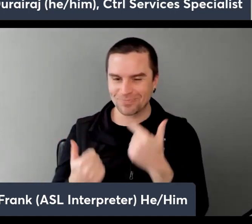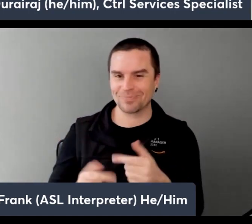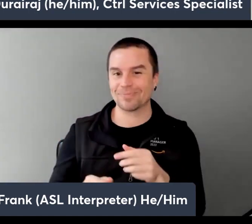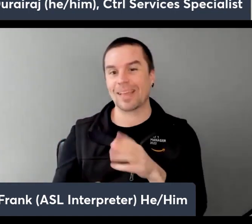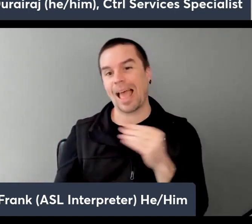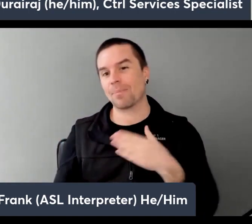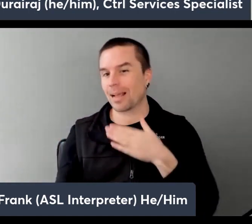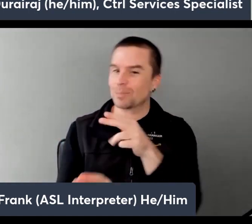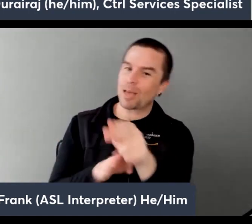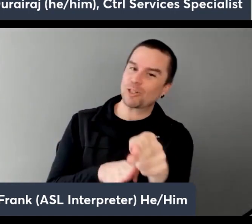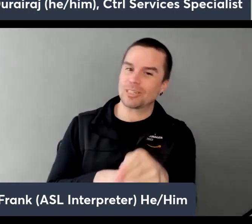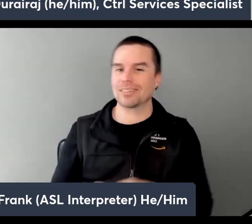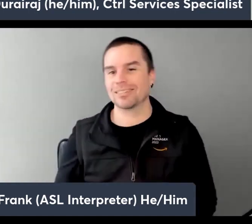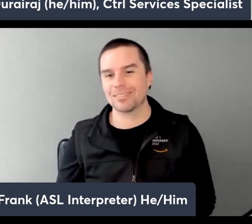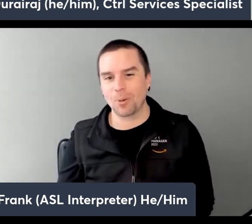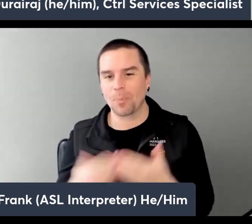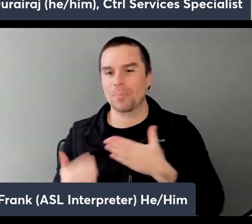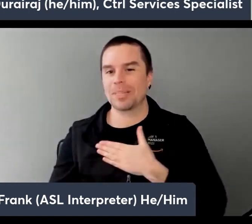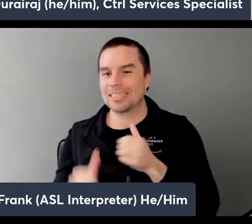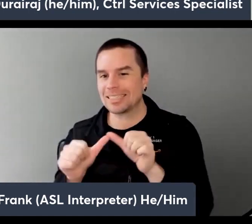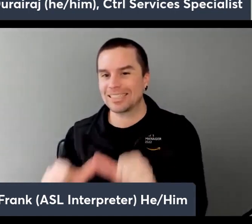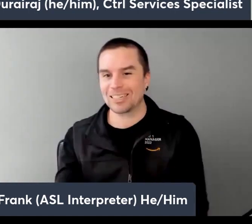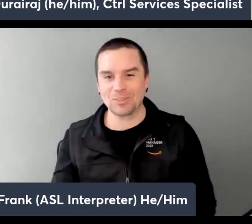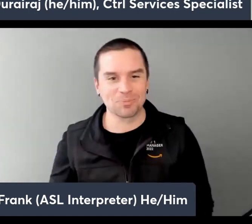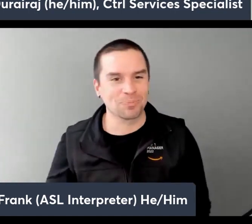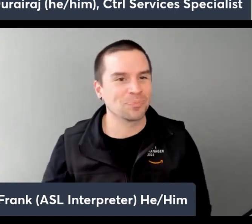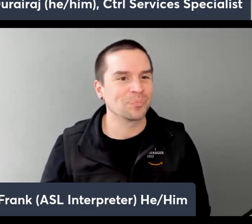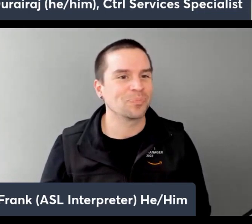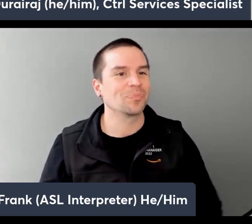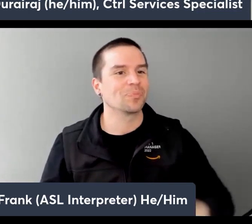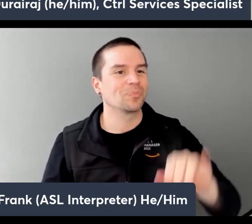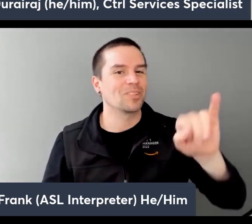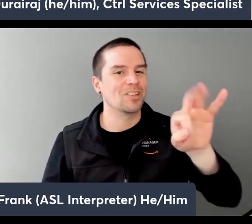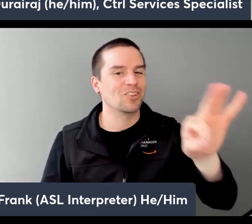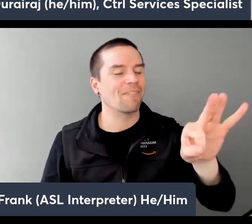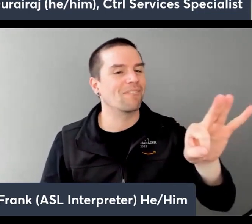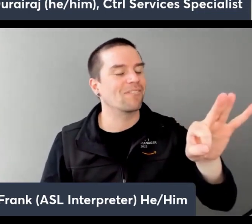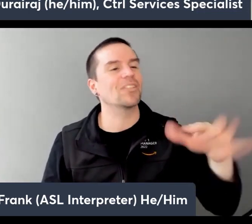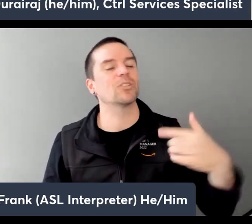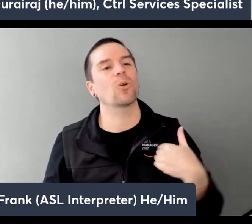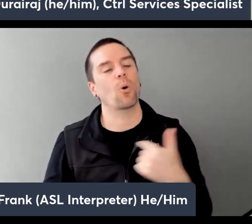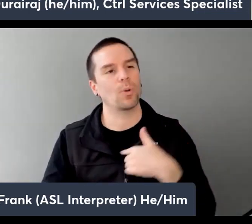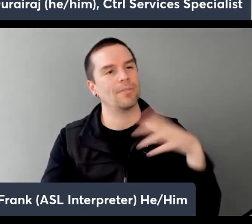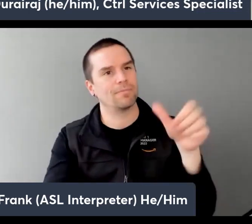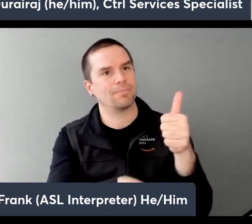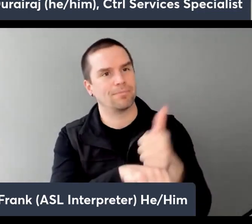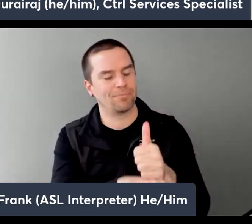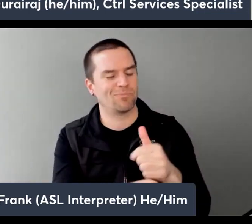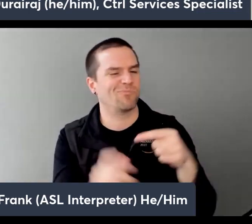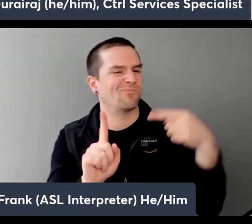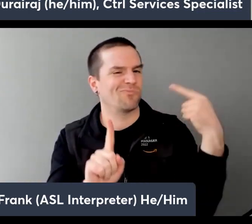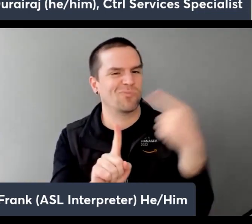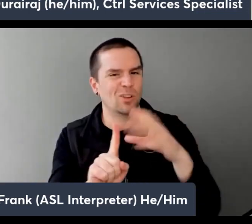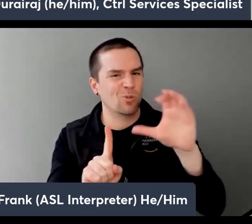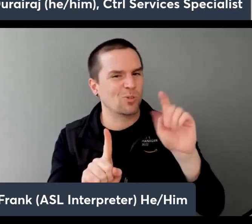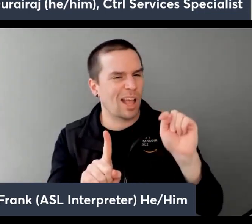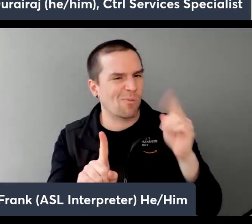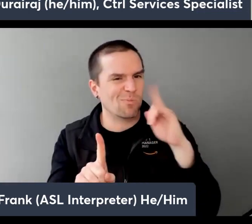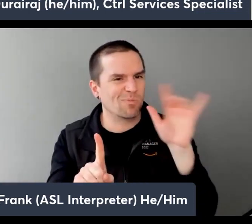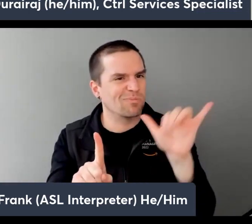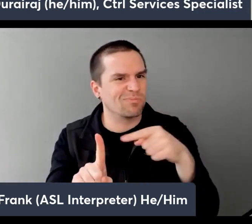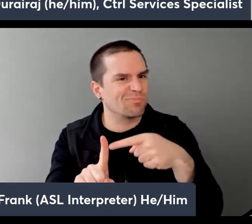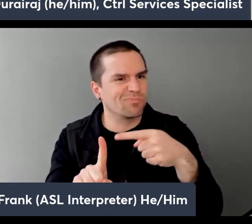in. But please. Okay, so we've established what Control Tower is, how it makes an